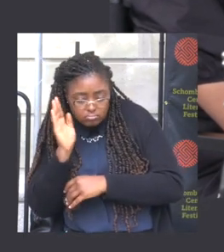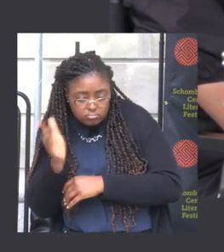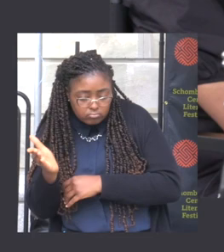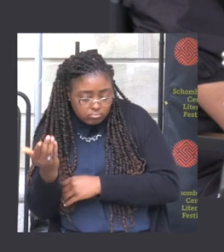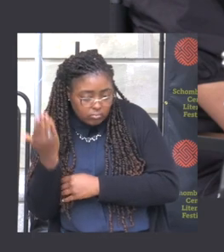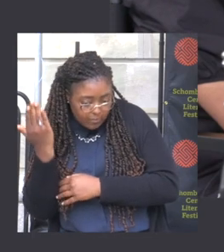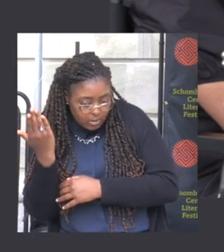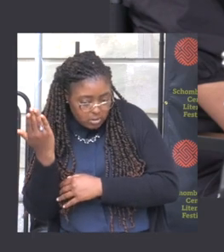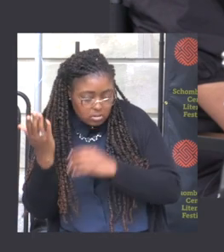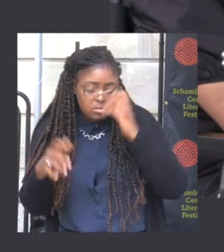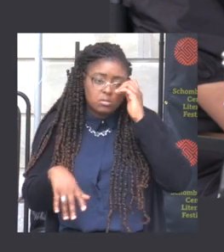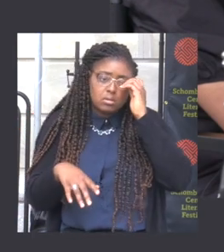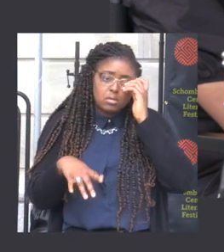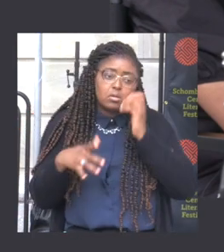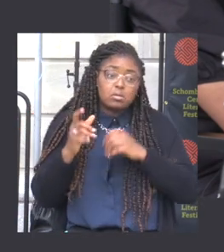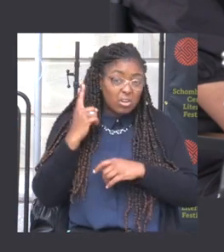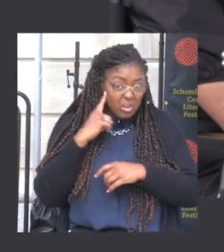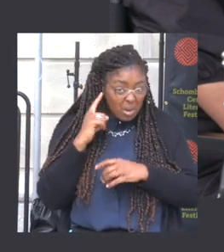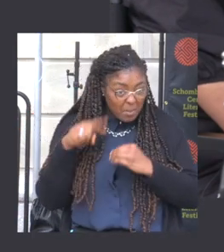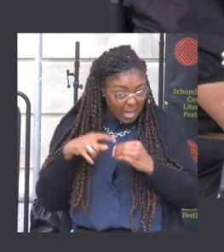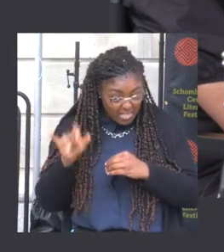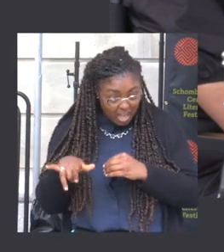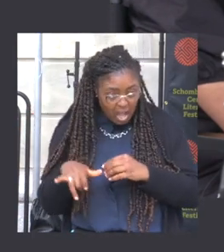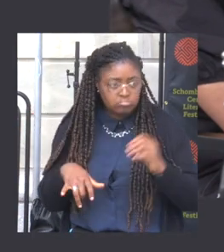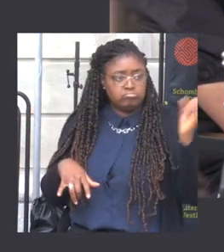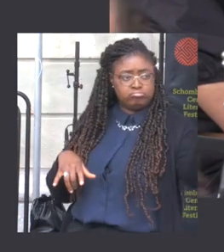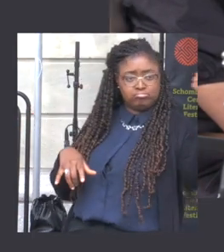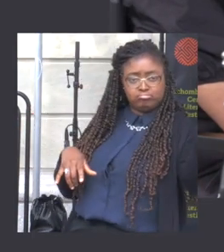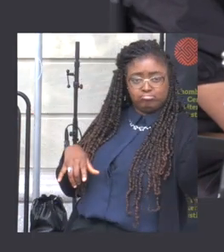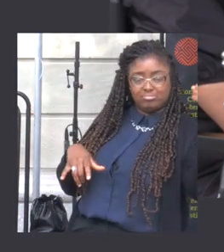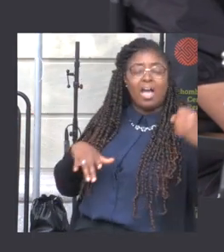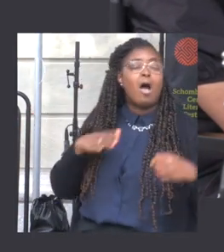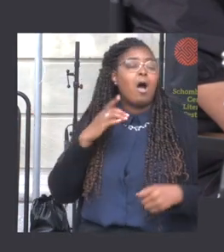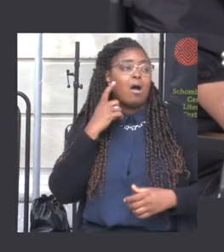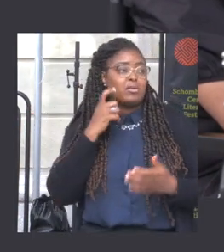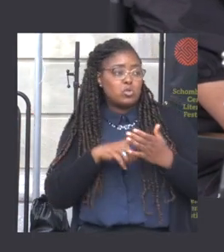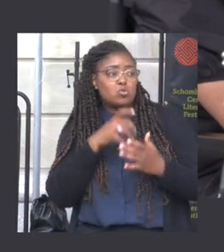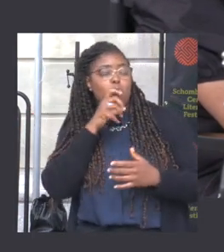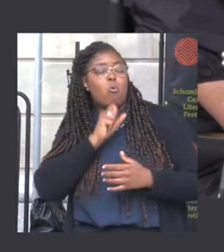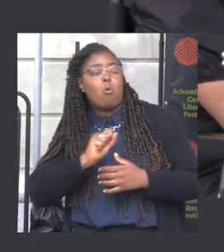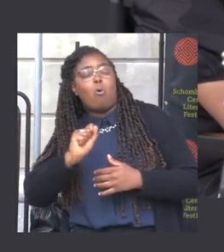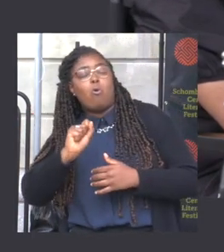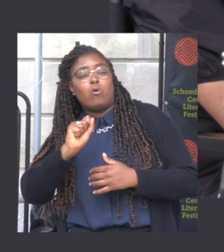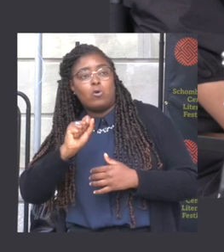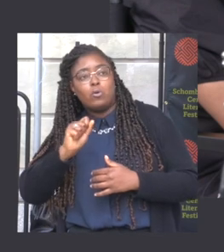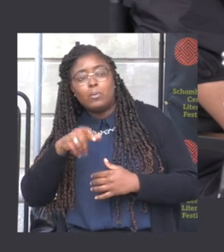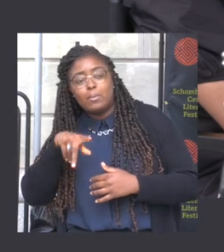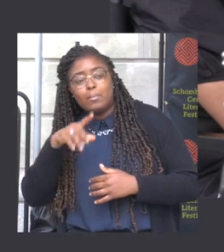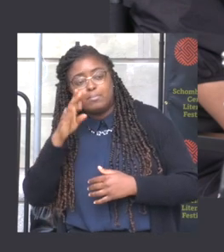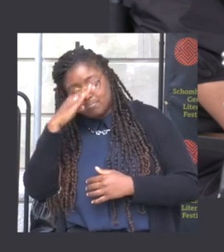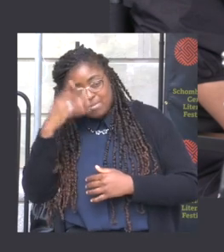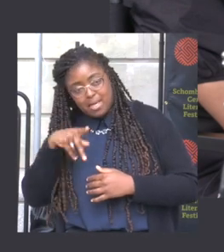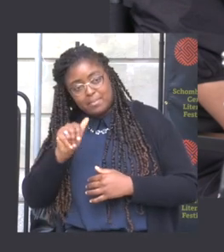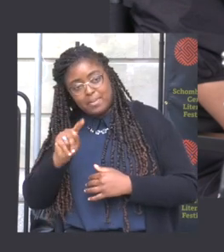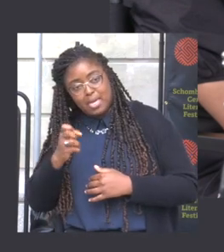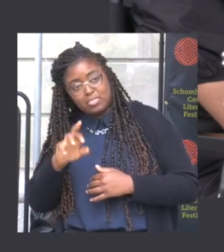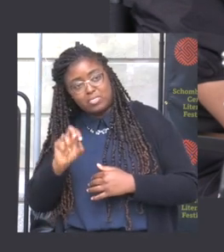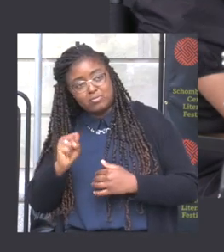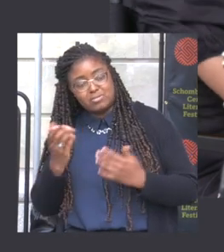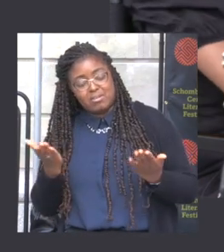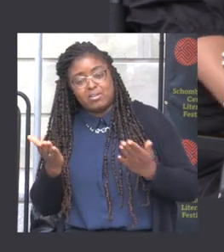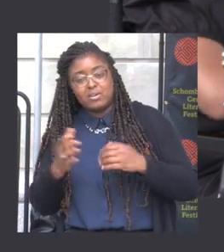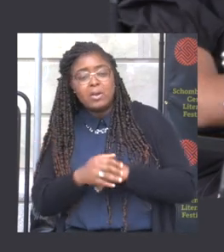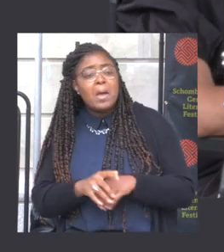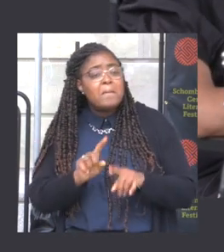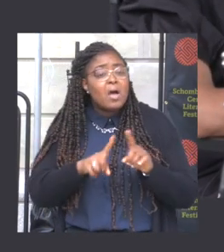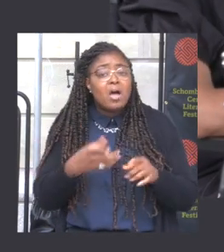some old head Panthers in the audience, but so respect. But their free breakfast for children program was started in 1968 in